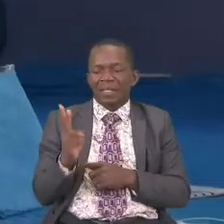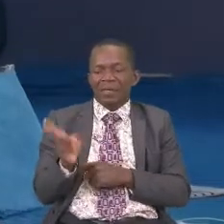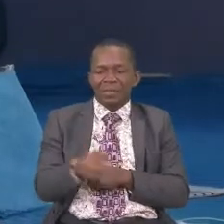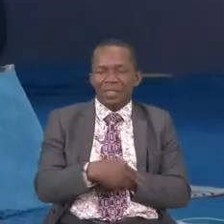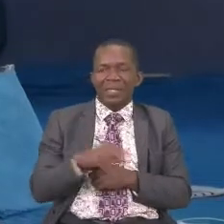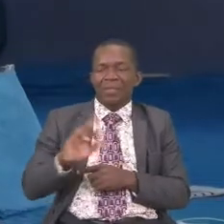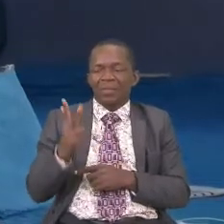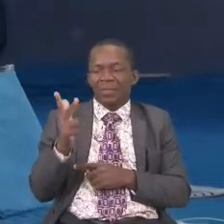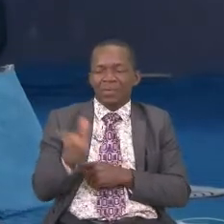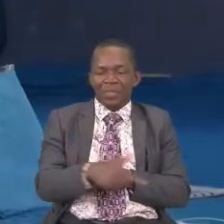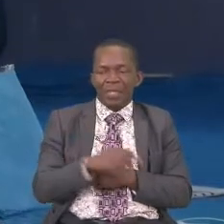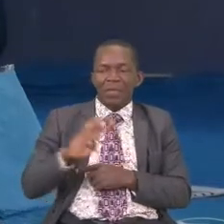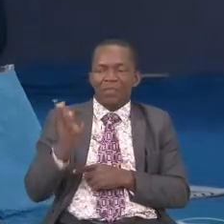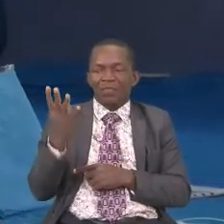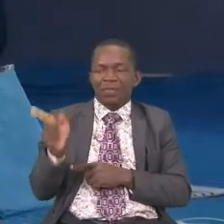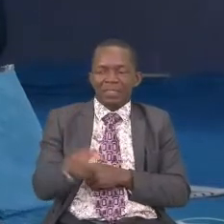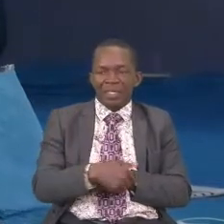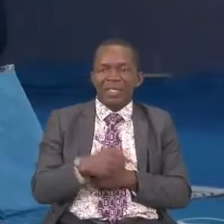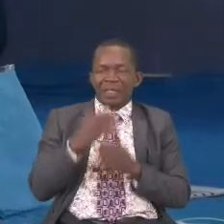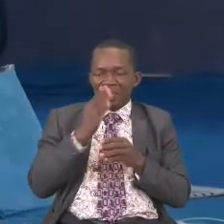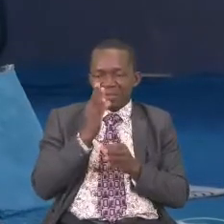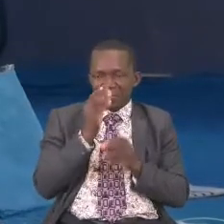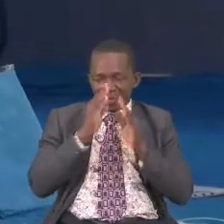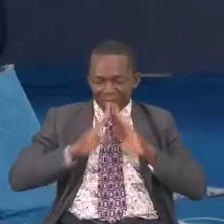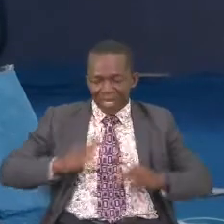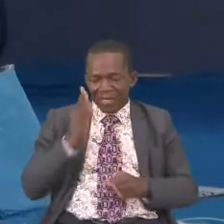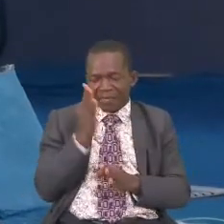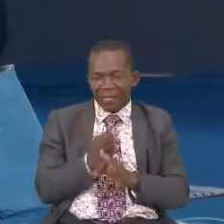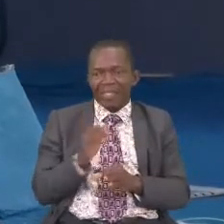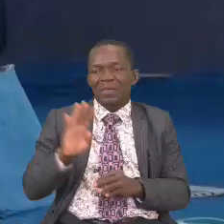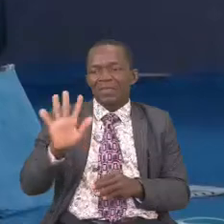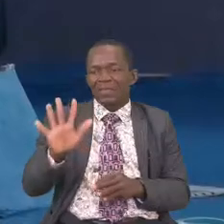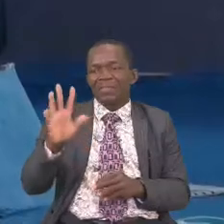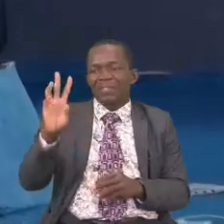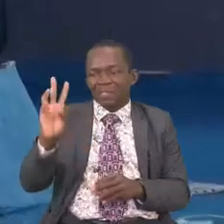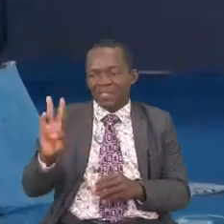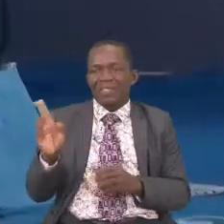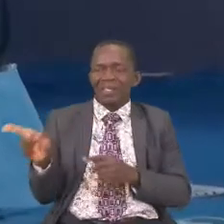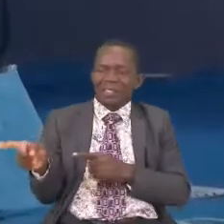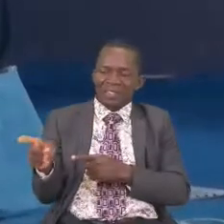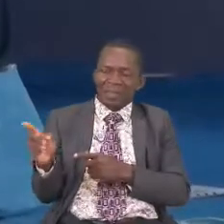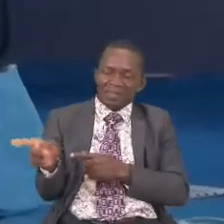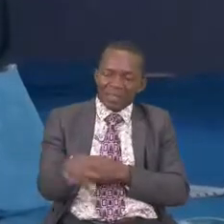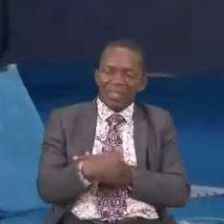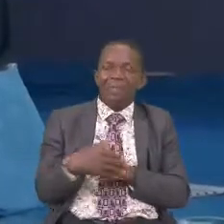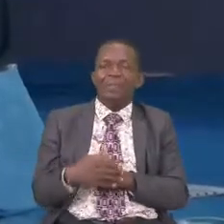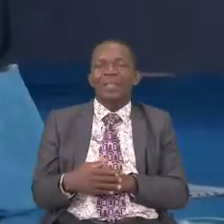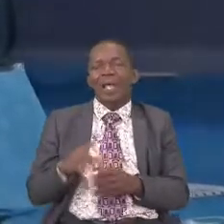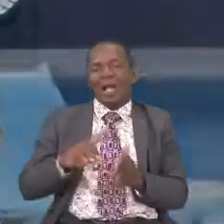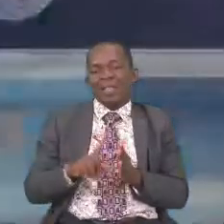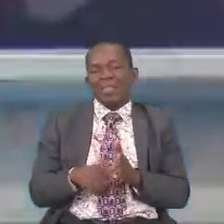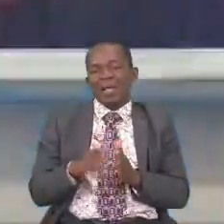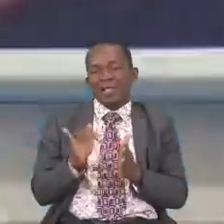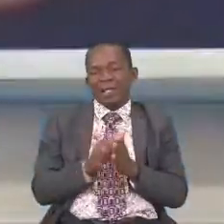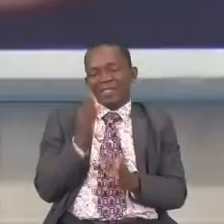faith, and the fourth day, silent faith, and then the fifth and the sixth day, silent faith. And that